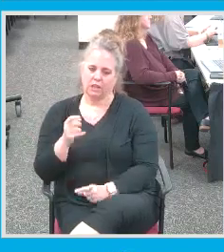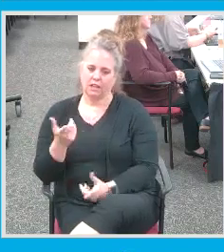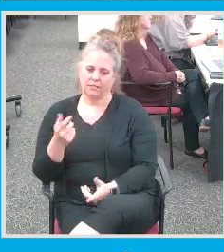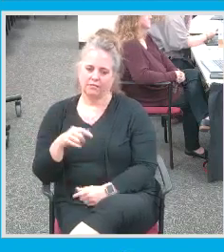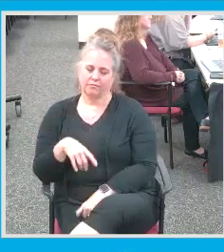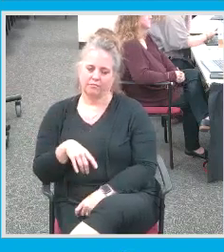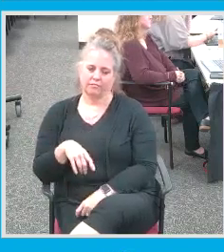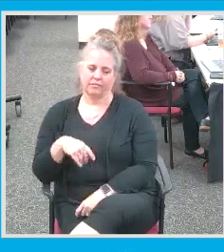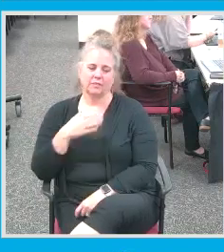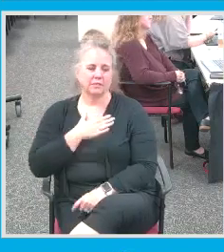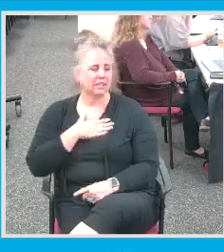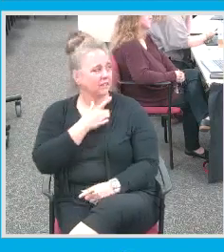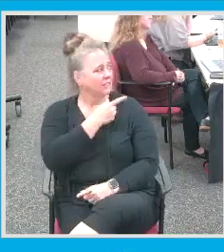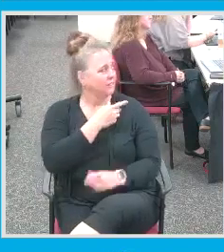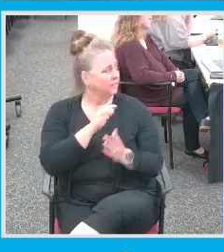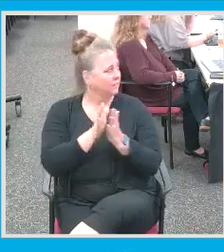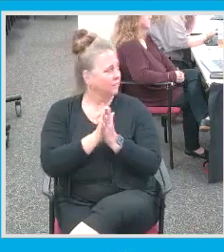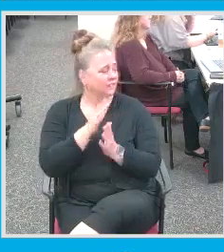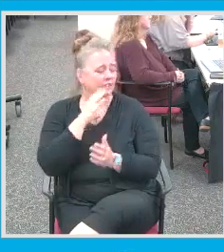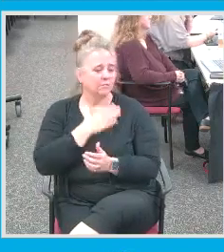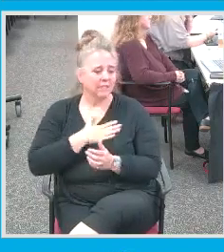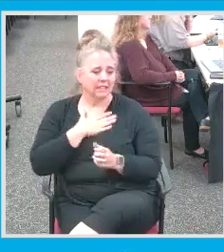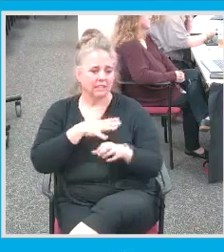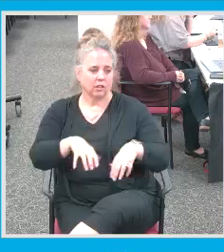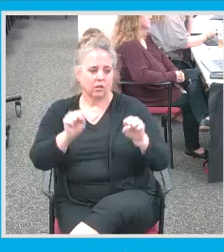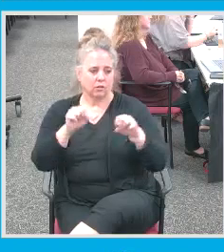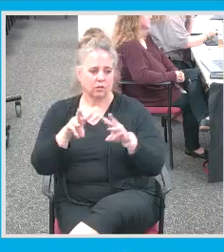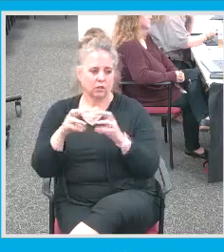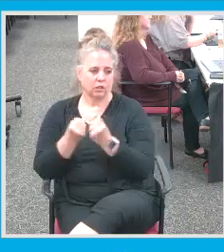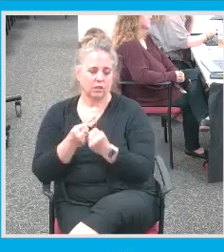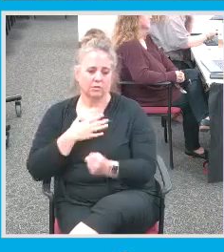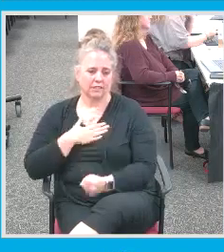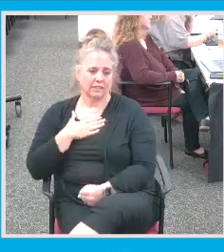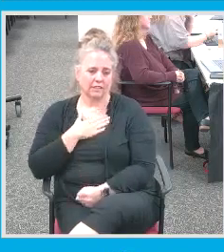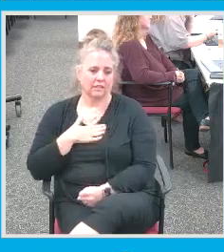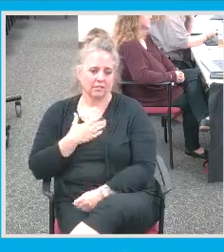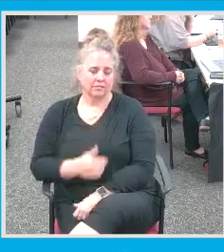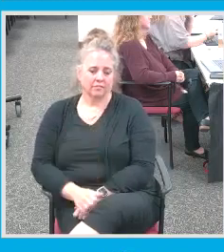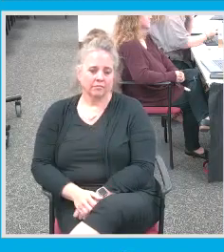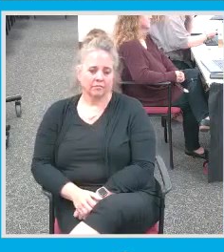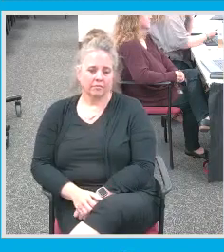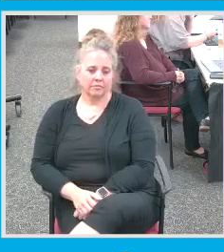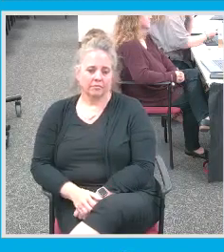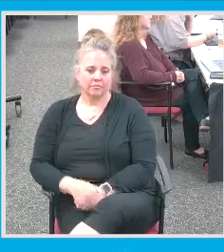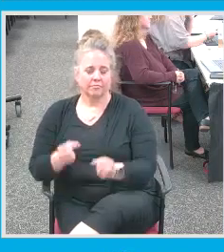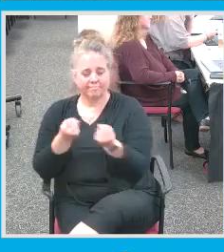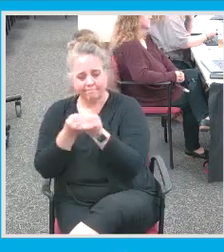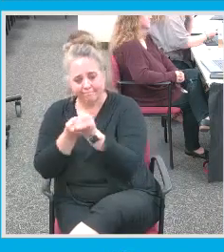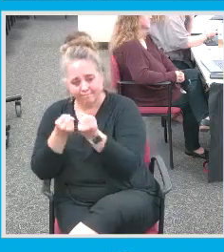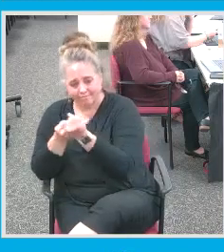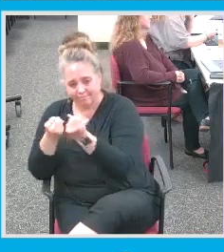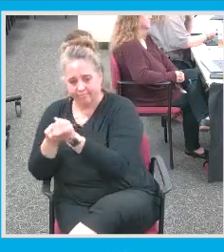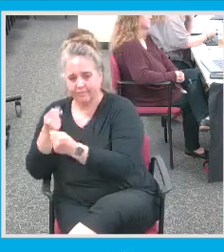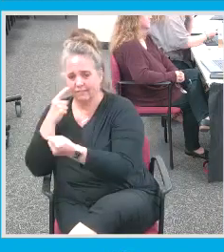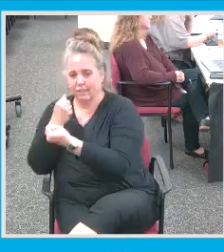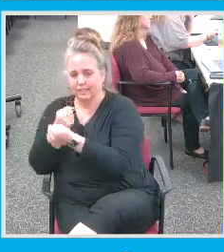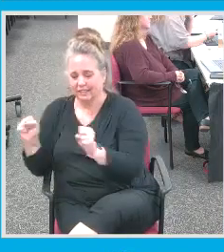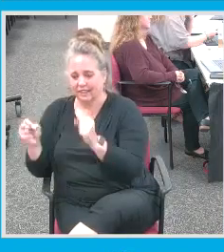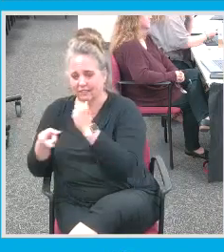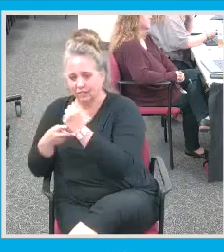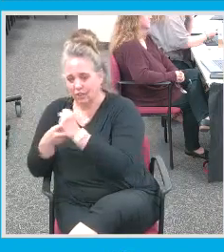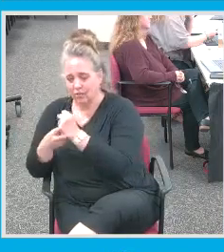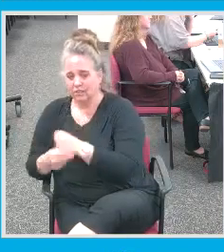workshops. Please consider being an advocate out loud for safe storage. If the cool kids are doing it,